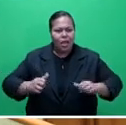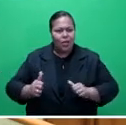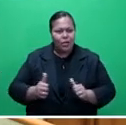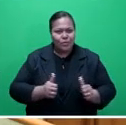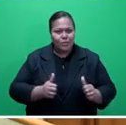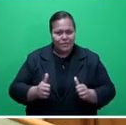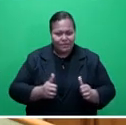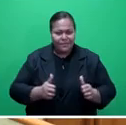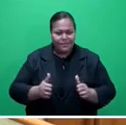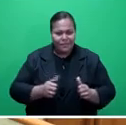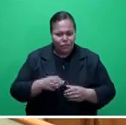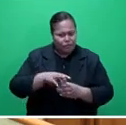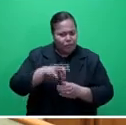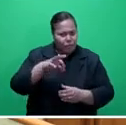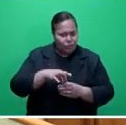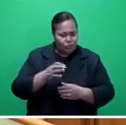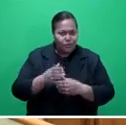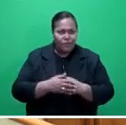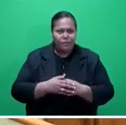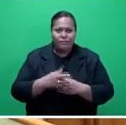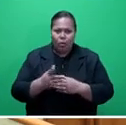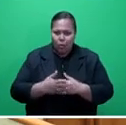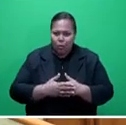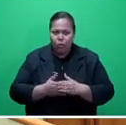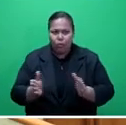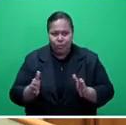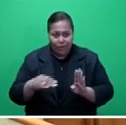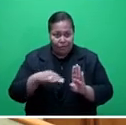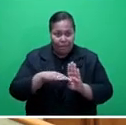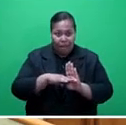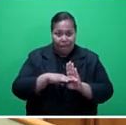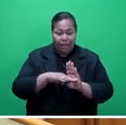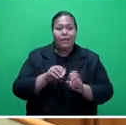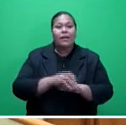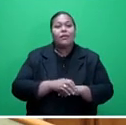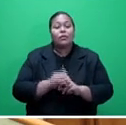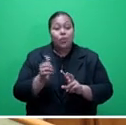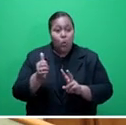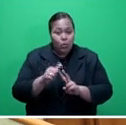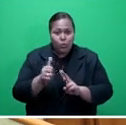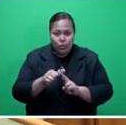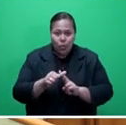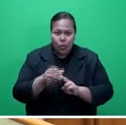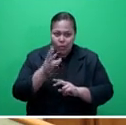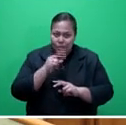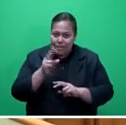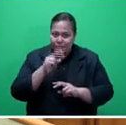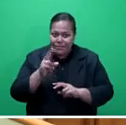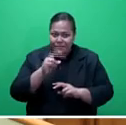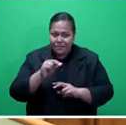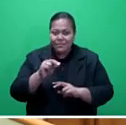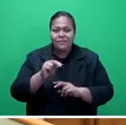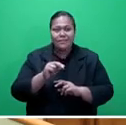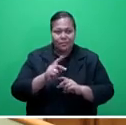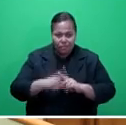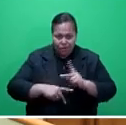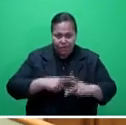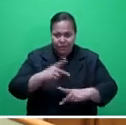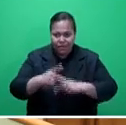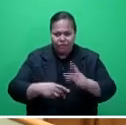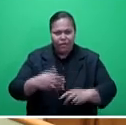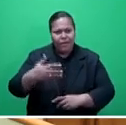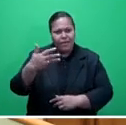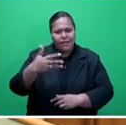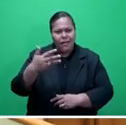acclamation, opening of the bar, and speaking protocols for the 19